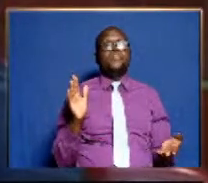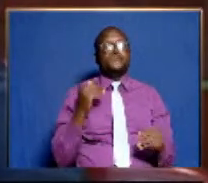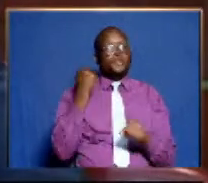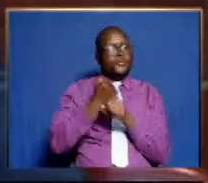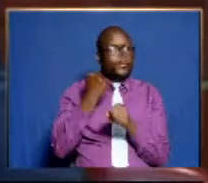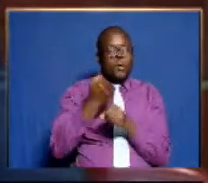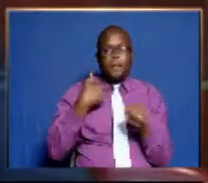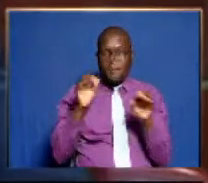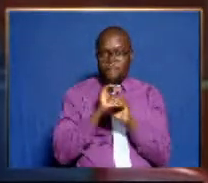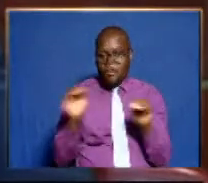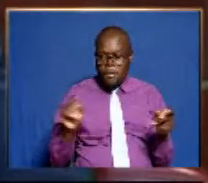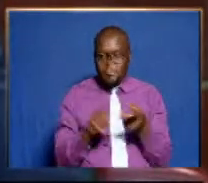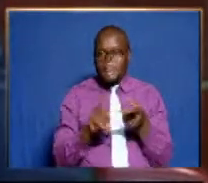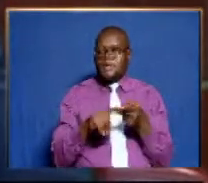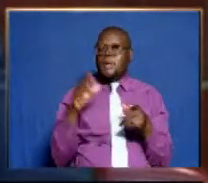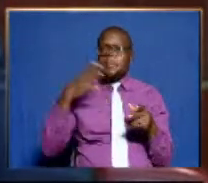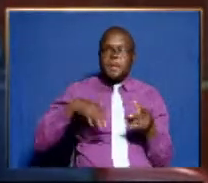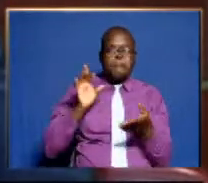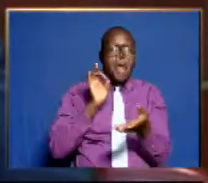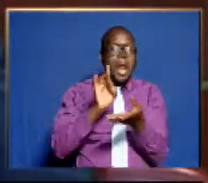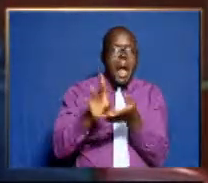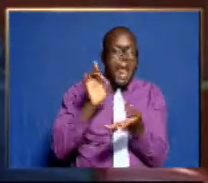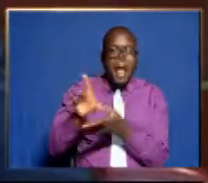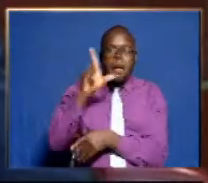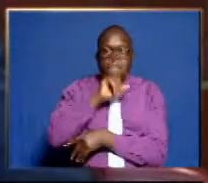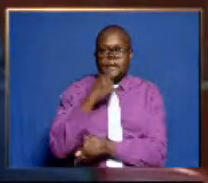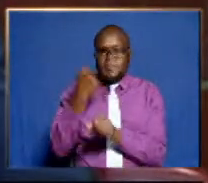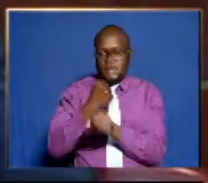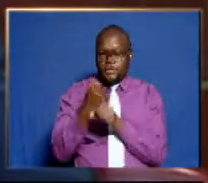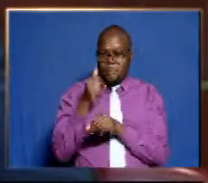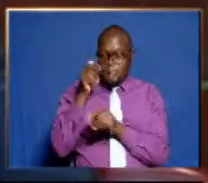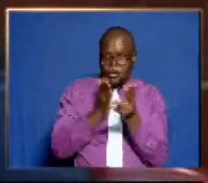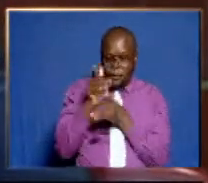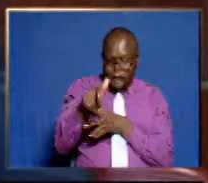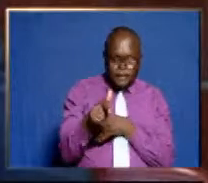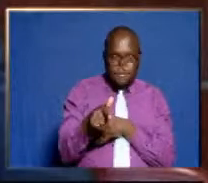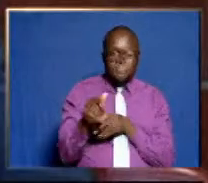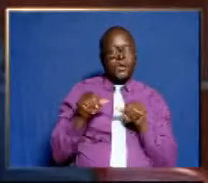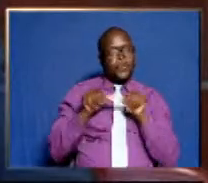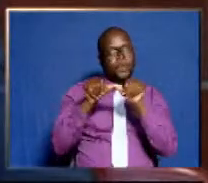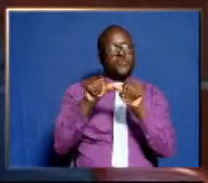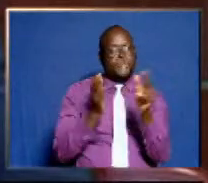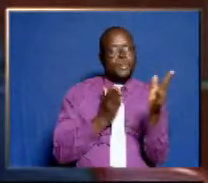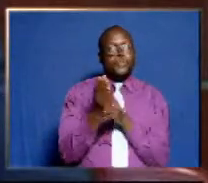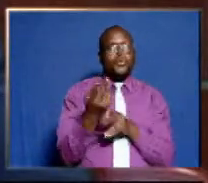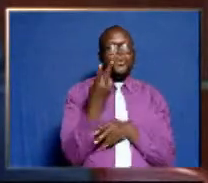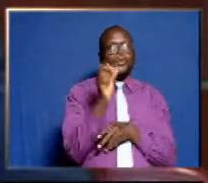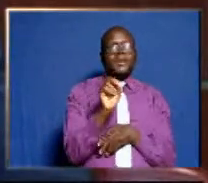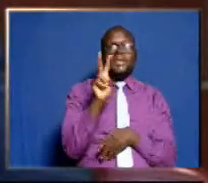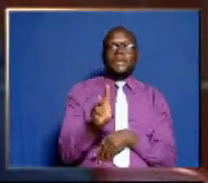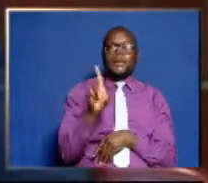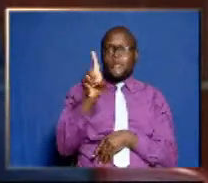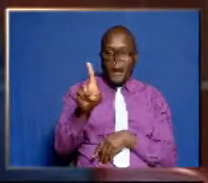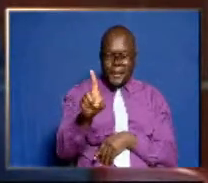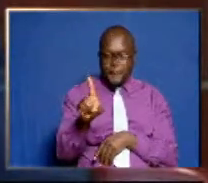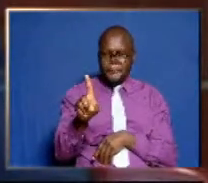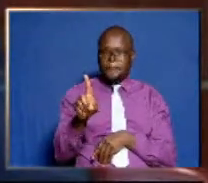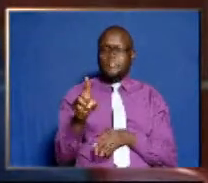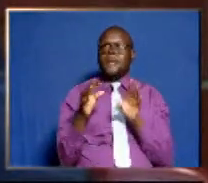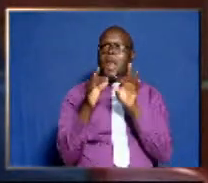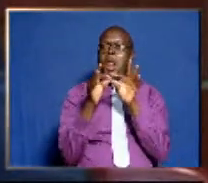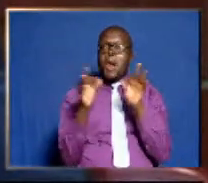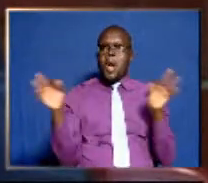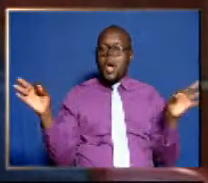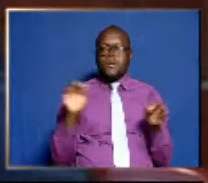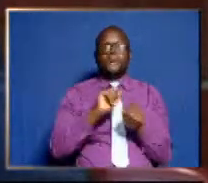unemployment and income losses, and this may persist through 2021. A prolonged pandemic,